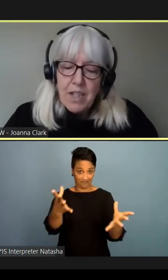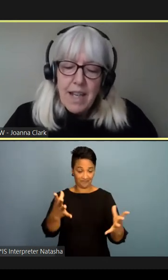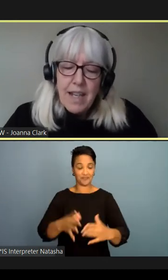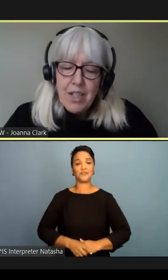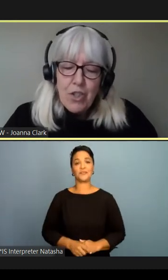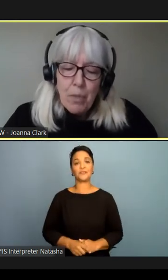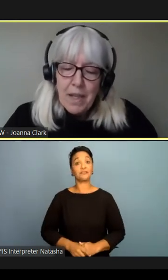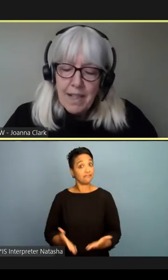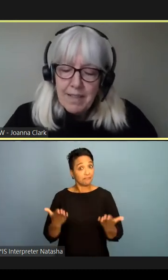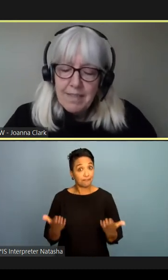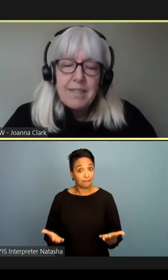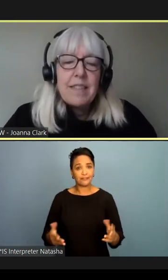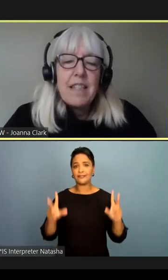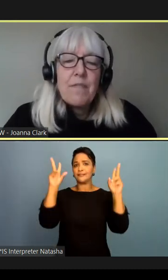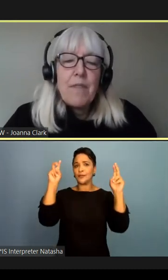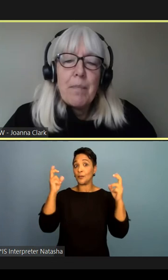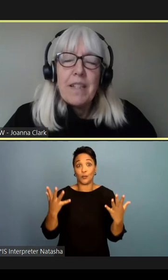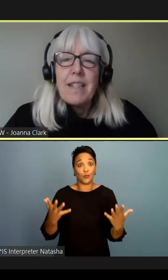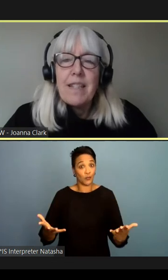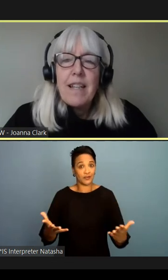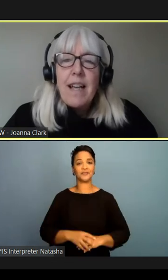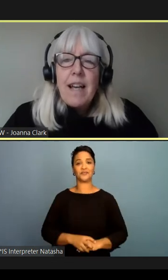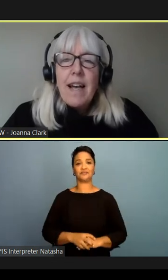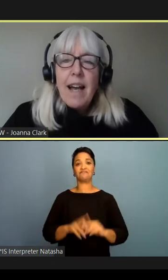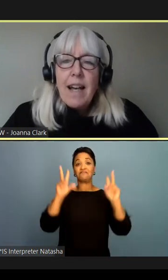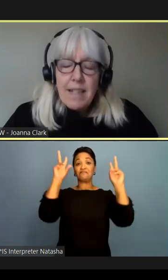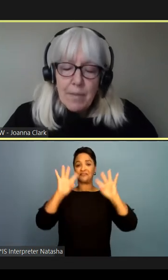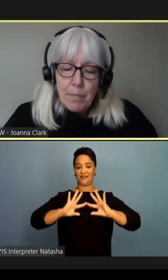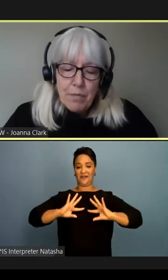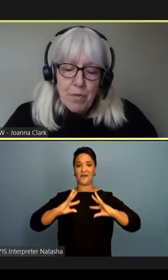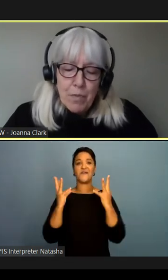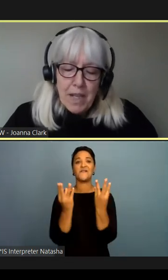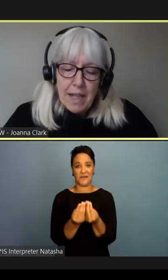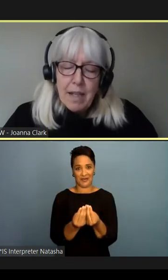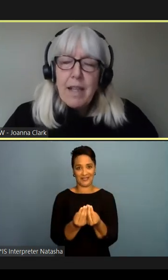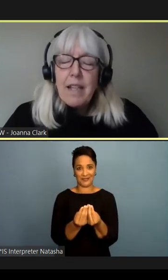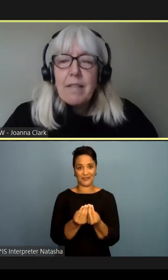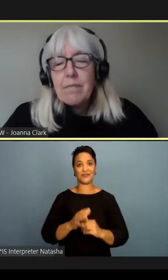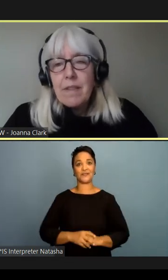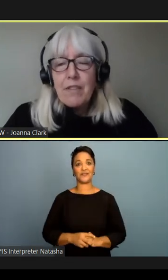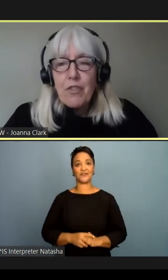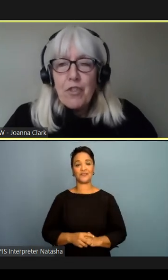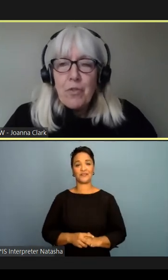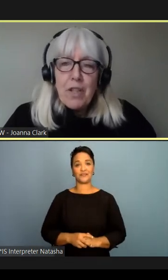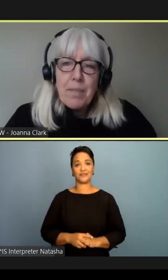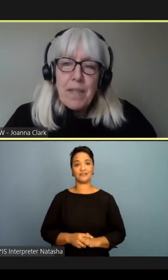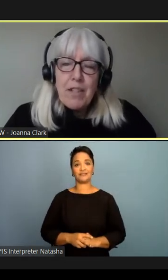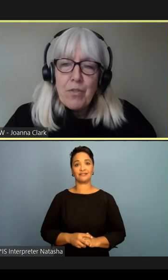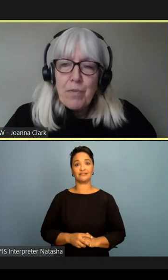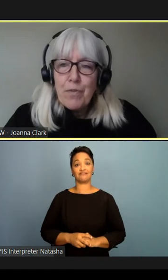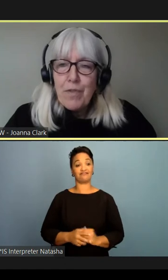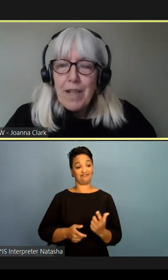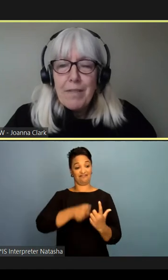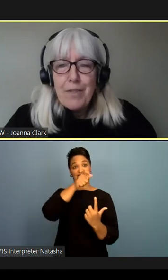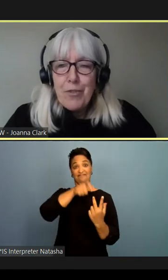So today's topic is families. And before we introduce our speakers,